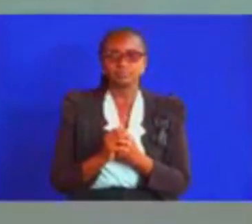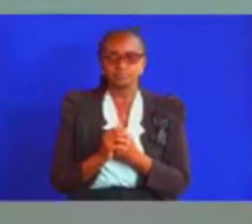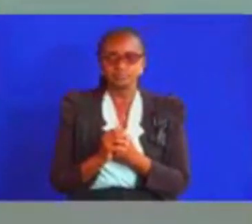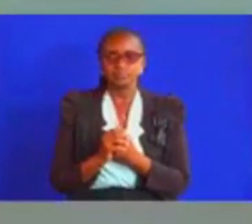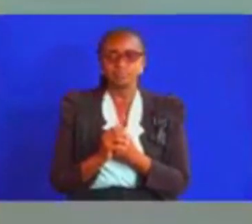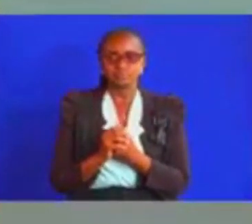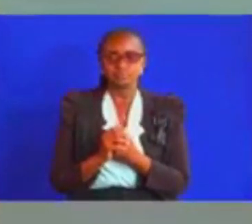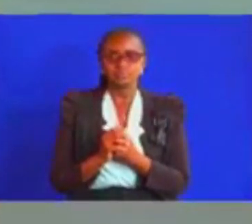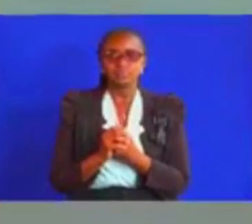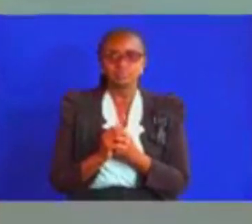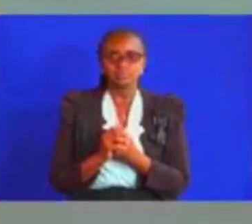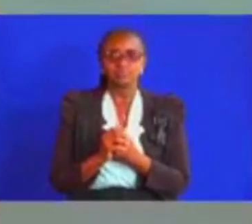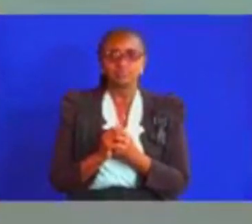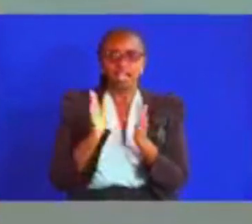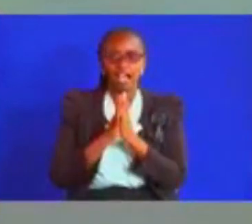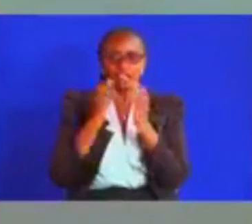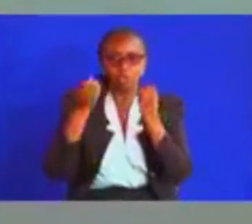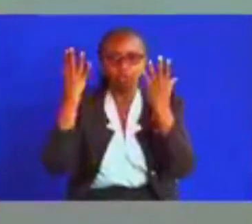Hallelujah.